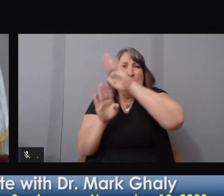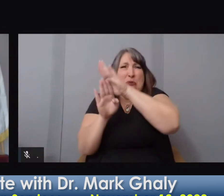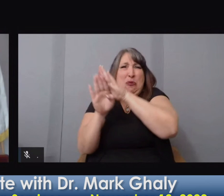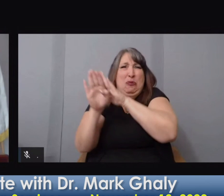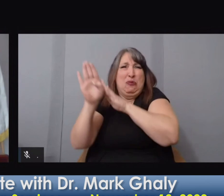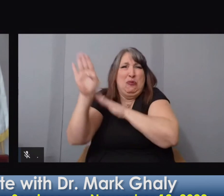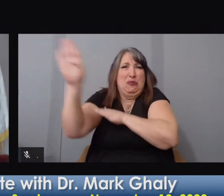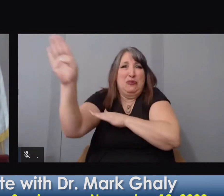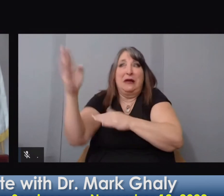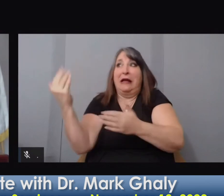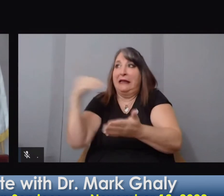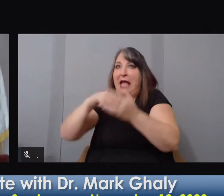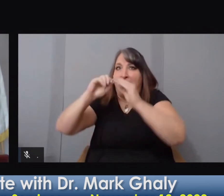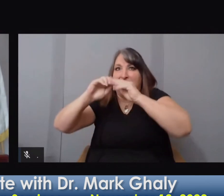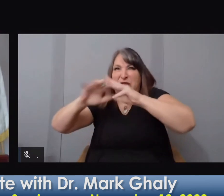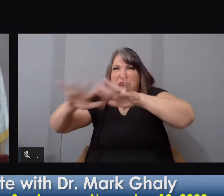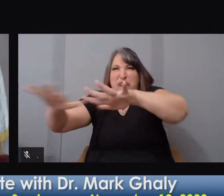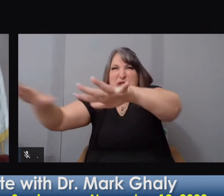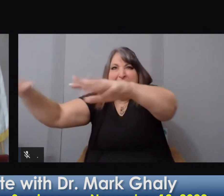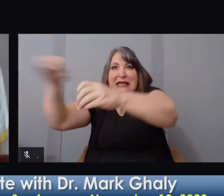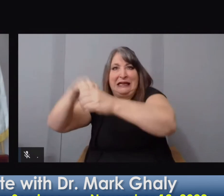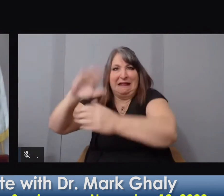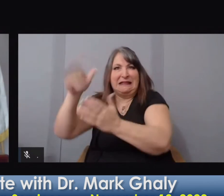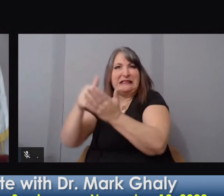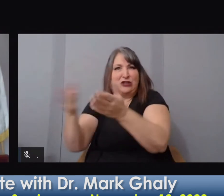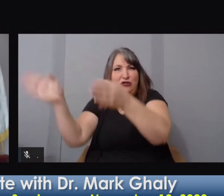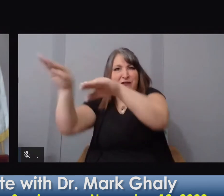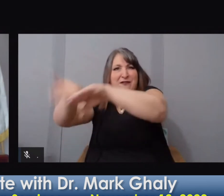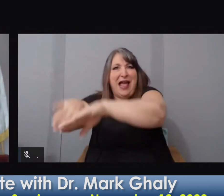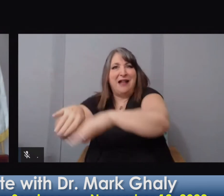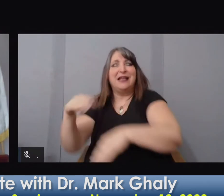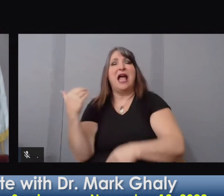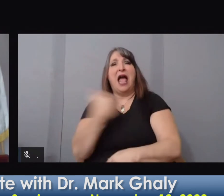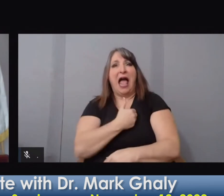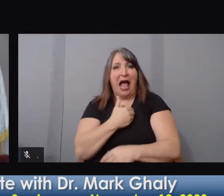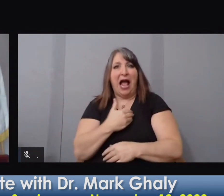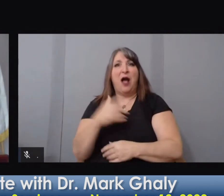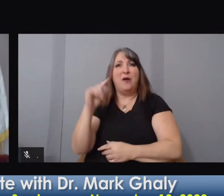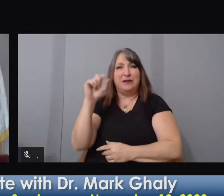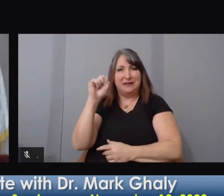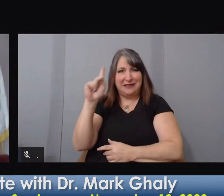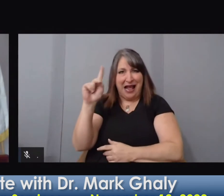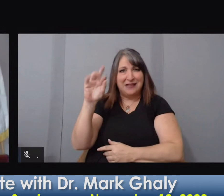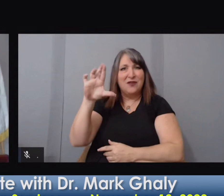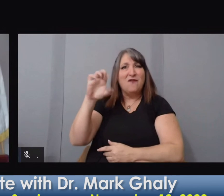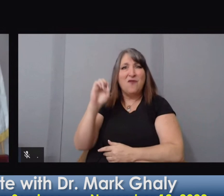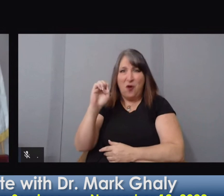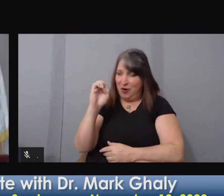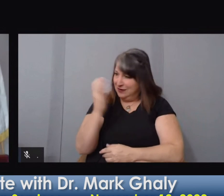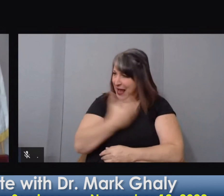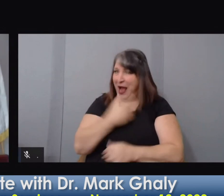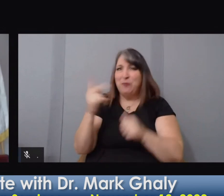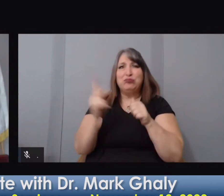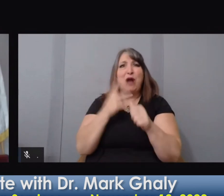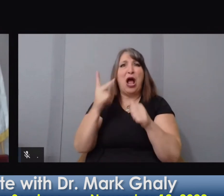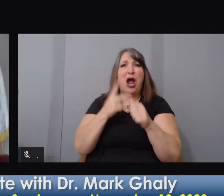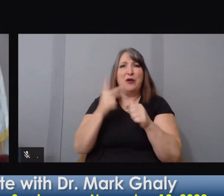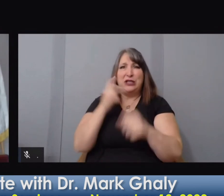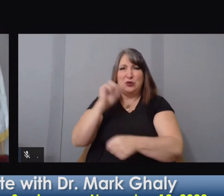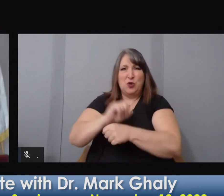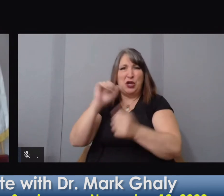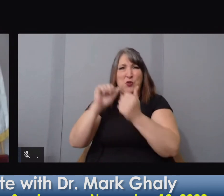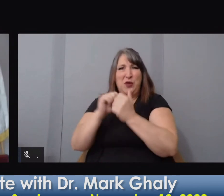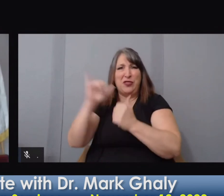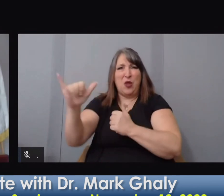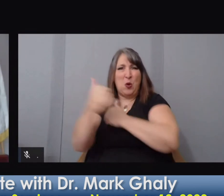reinvigorating that Central Valley focus and task force has been among our priorities, working with those county leaders